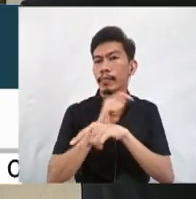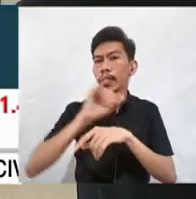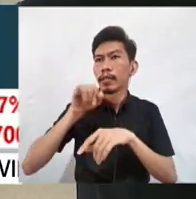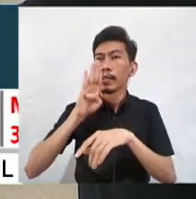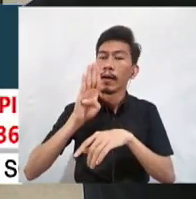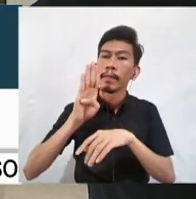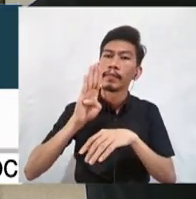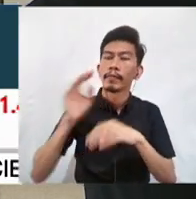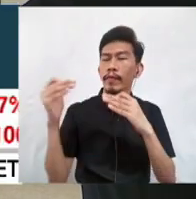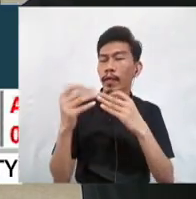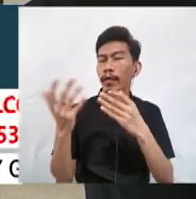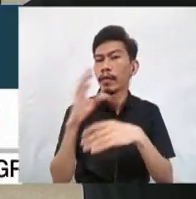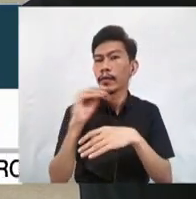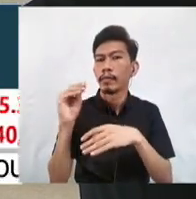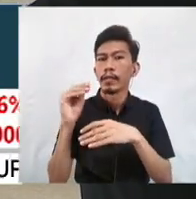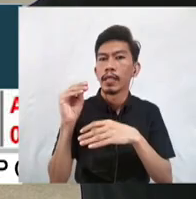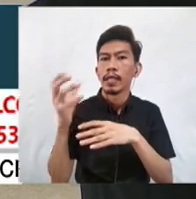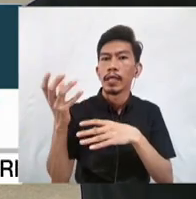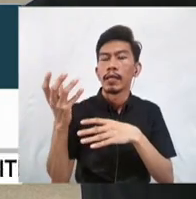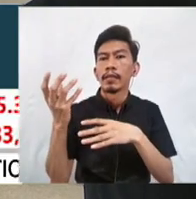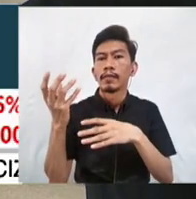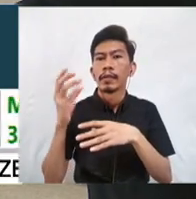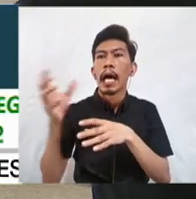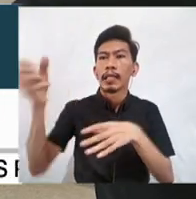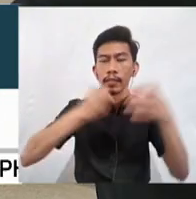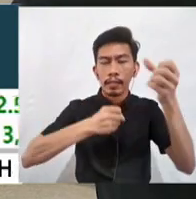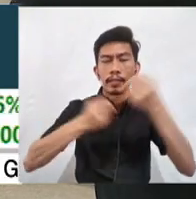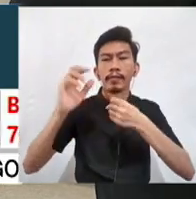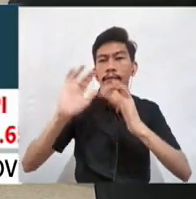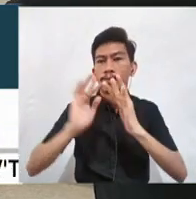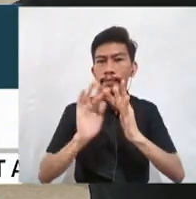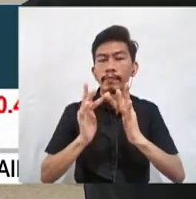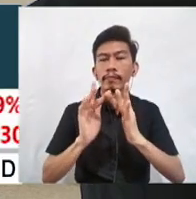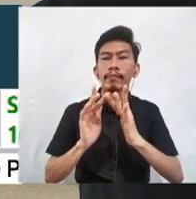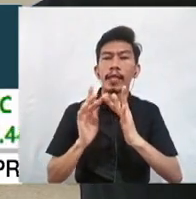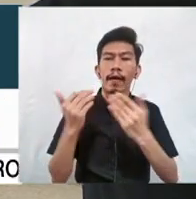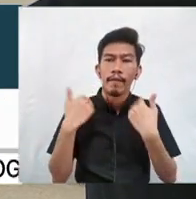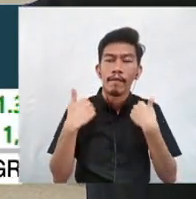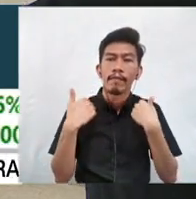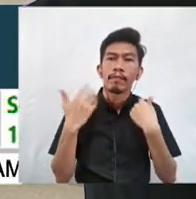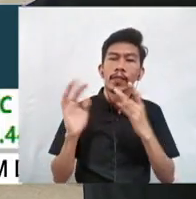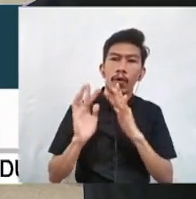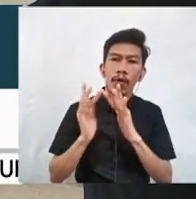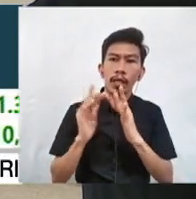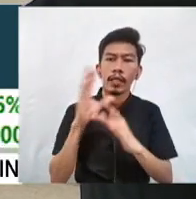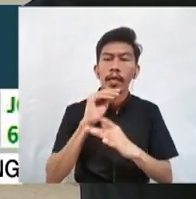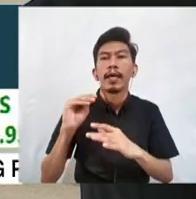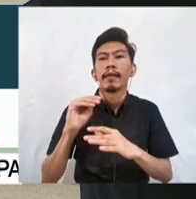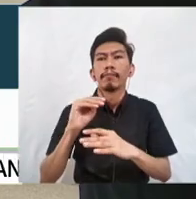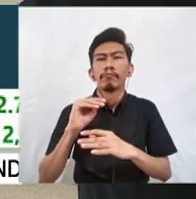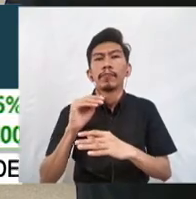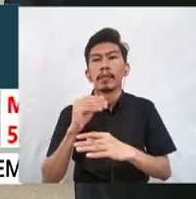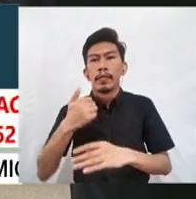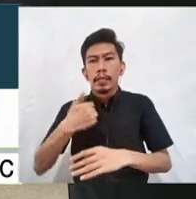job hiring online. So there is an online component and a physical application. So it